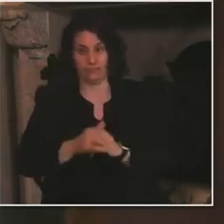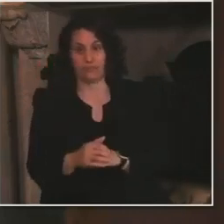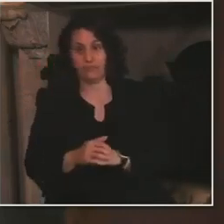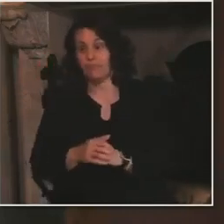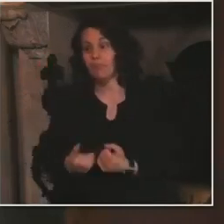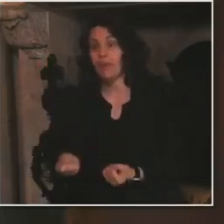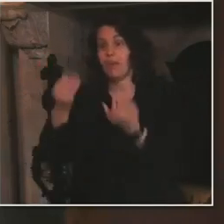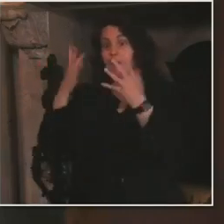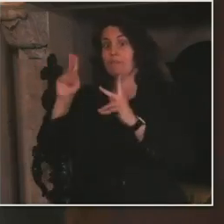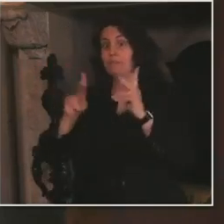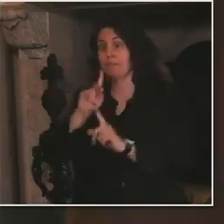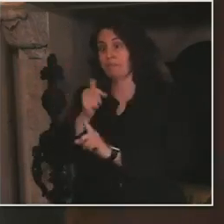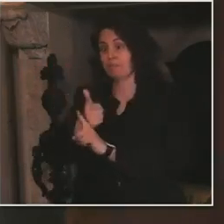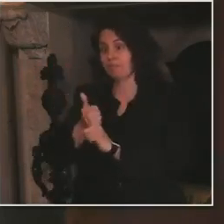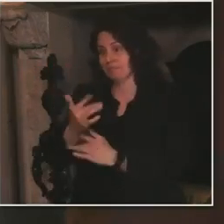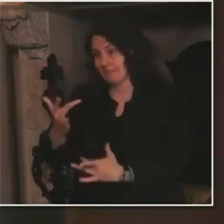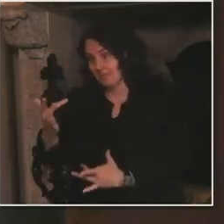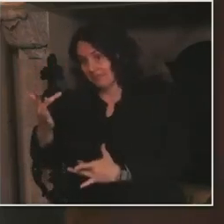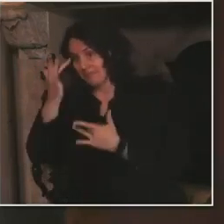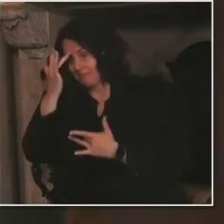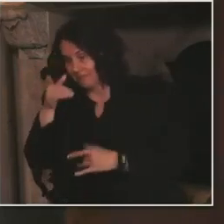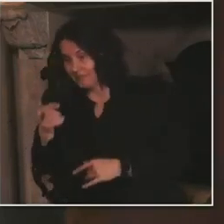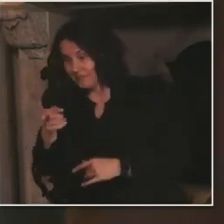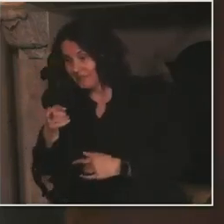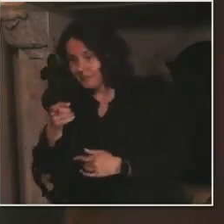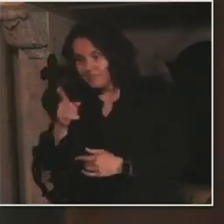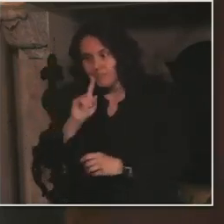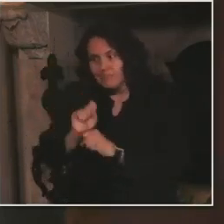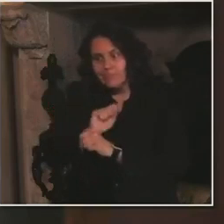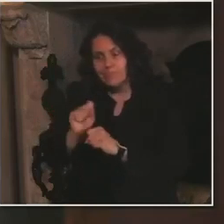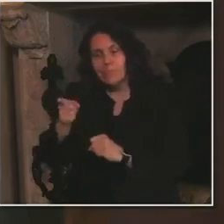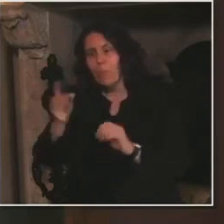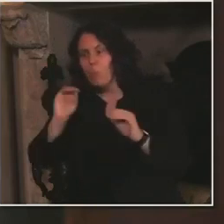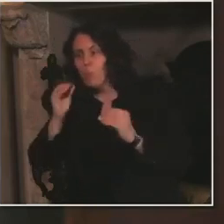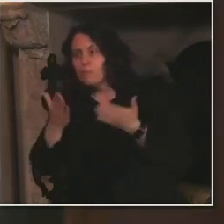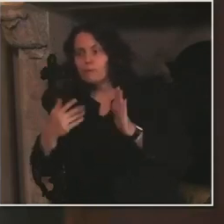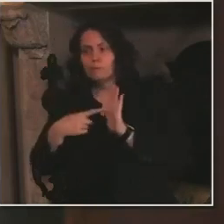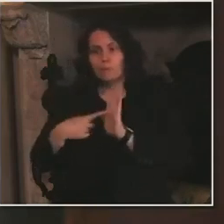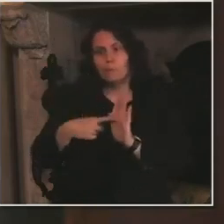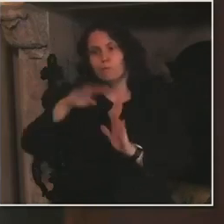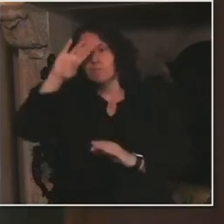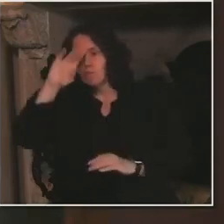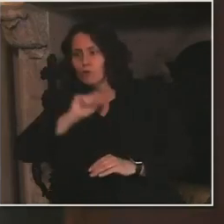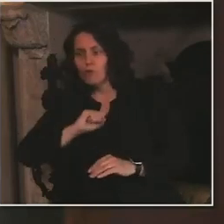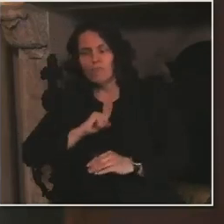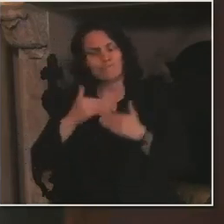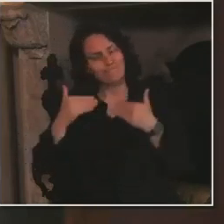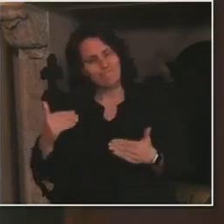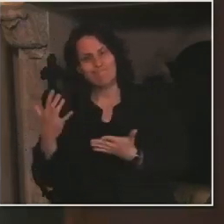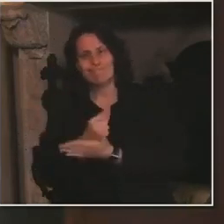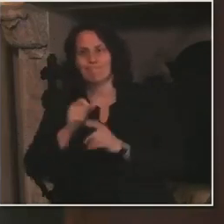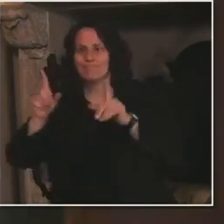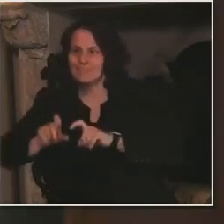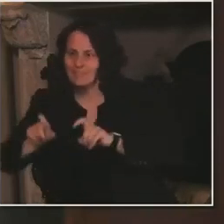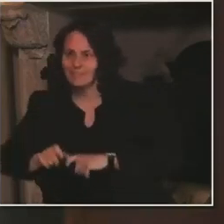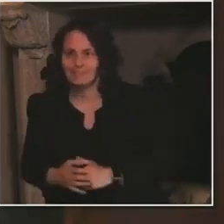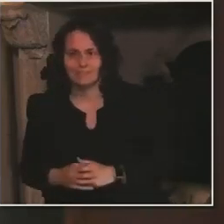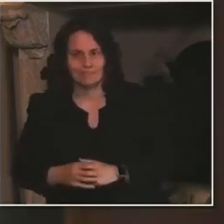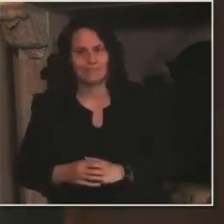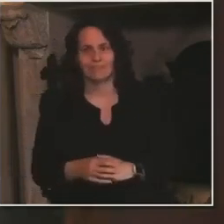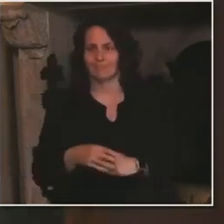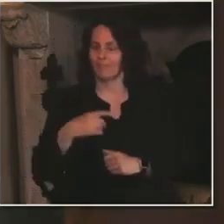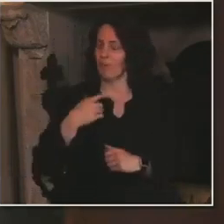and surge those contact tracing resources to stop the spread. And so while our